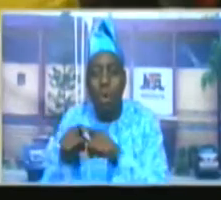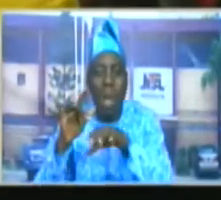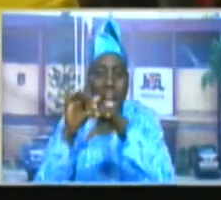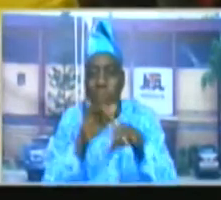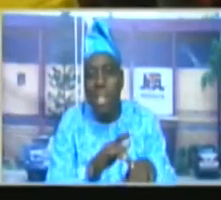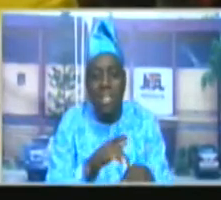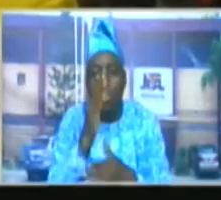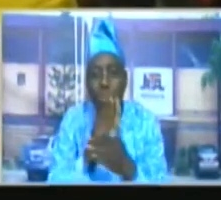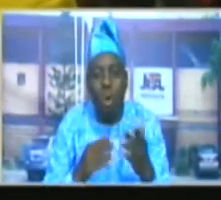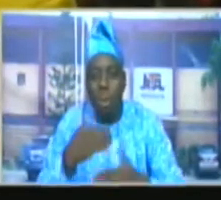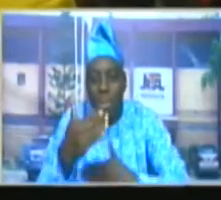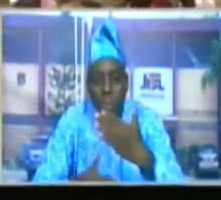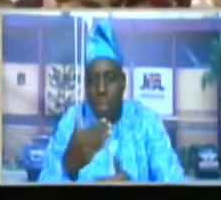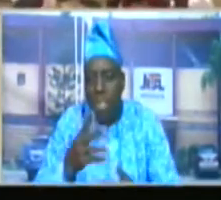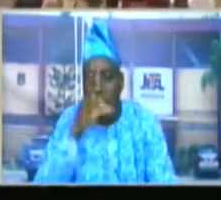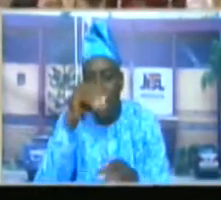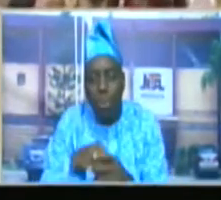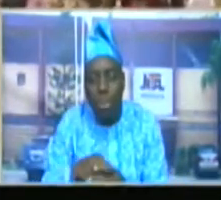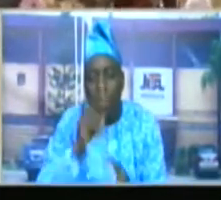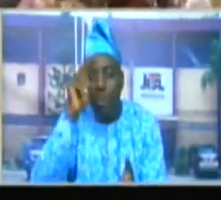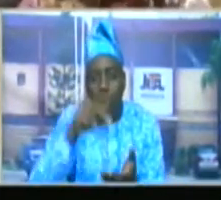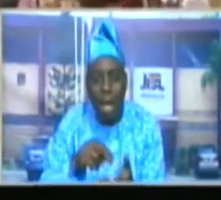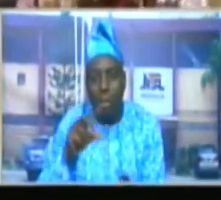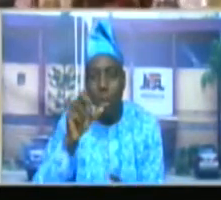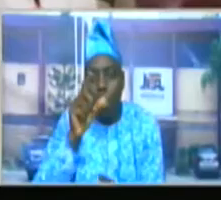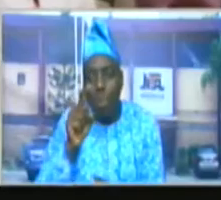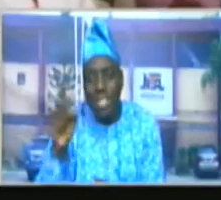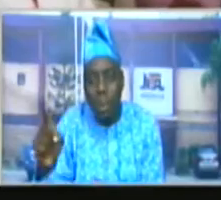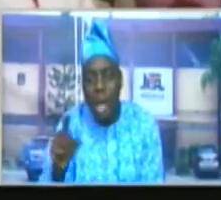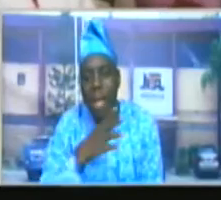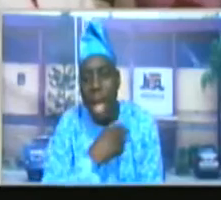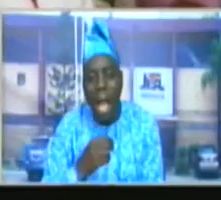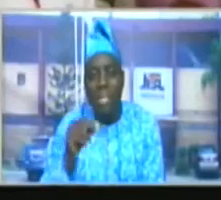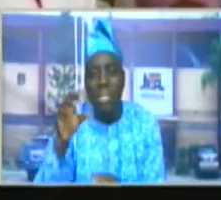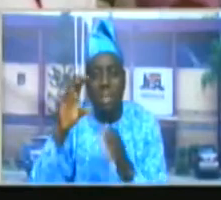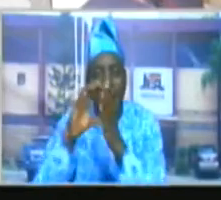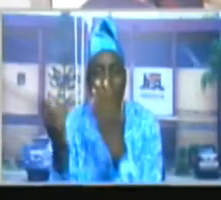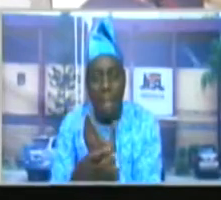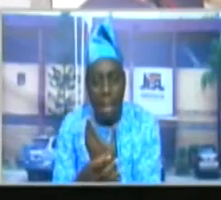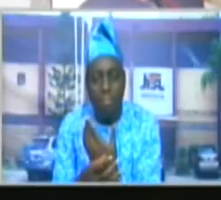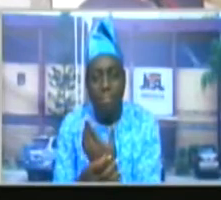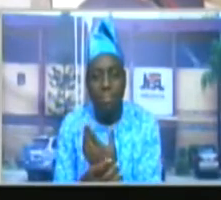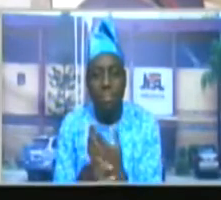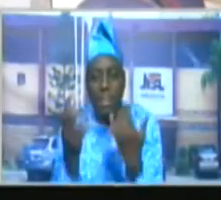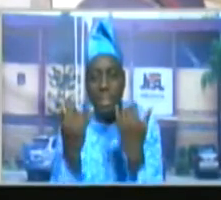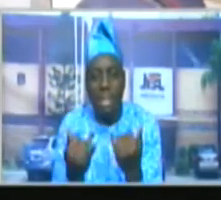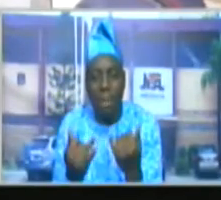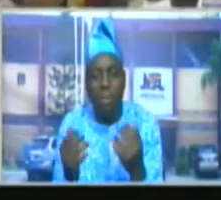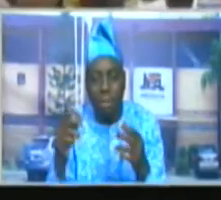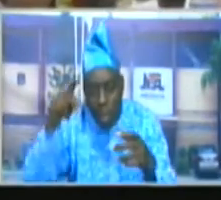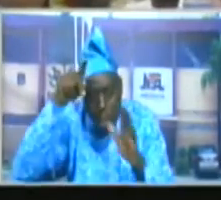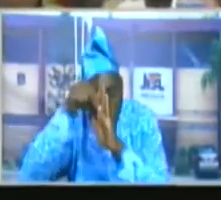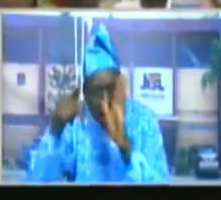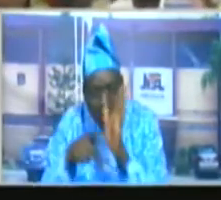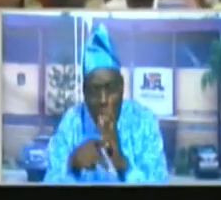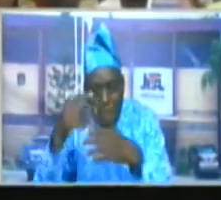of the processes, including the 2021 academic calendar. Now, in this auditorium are policymakers in the